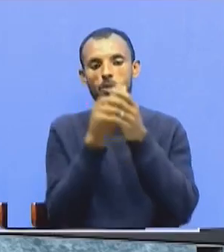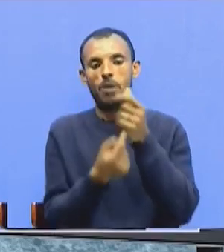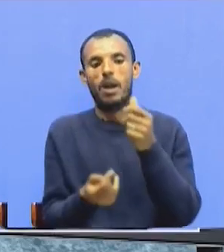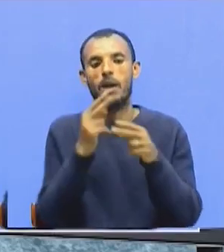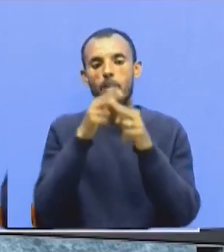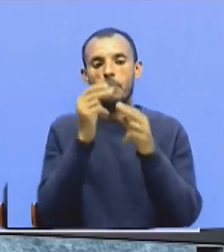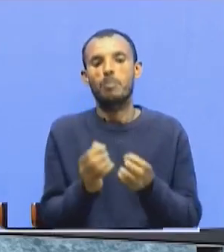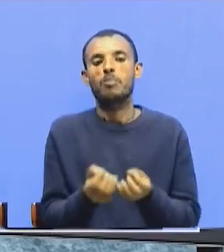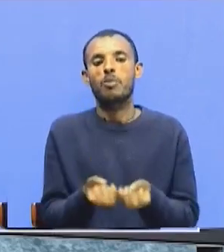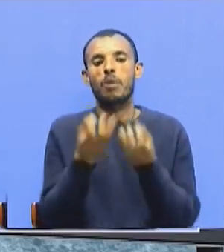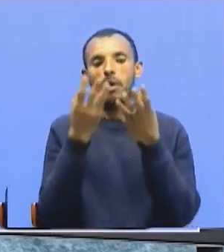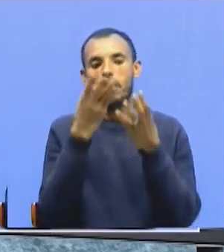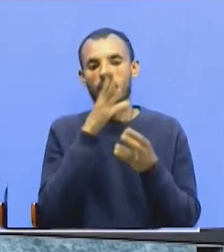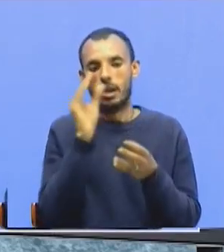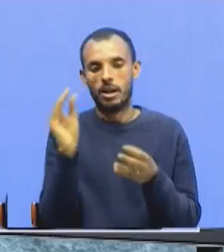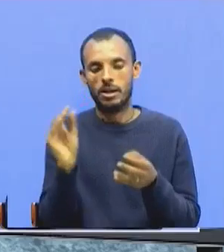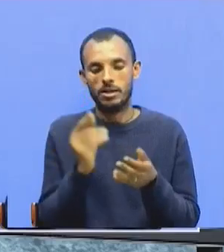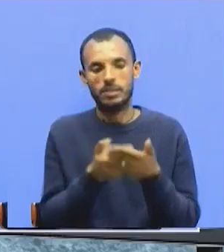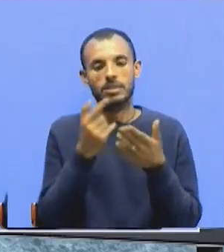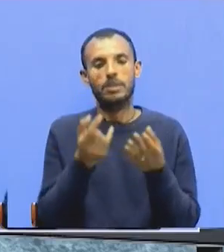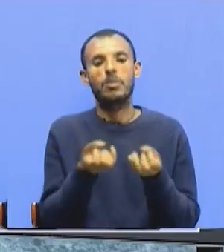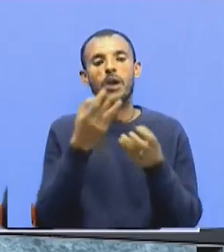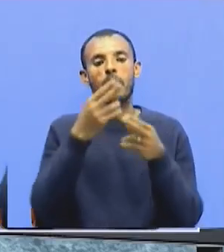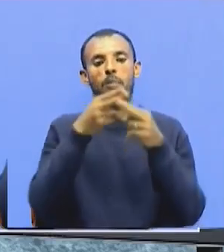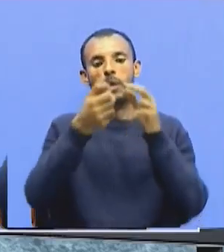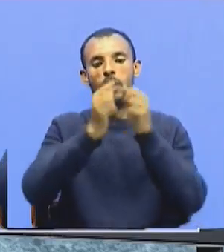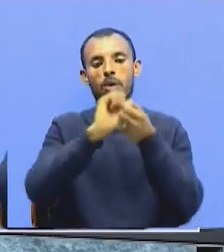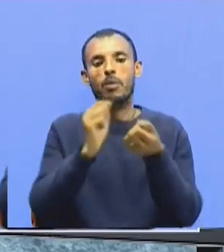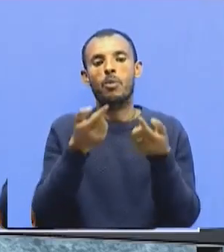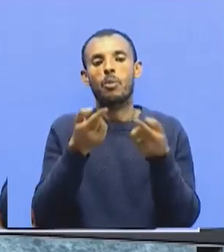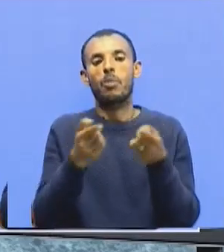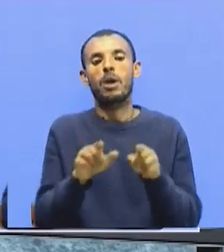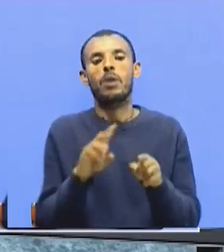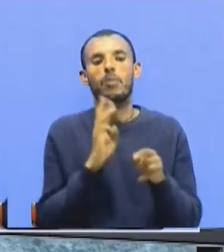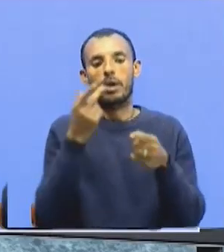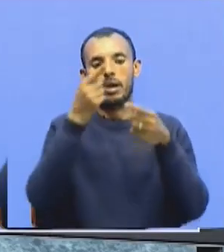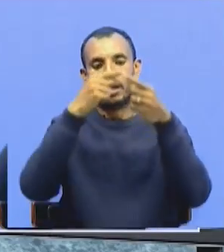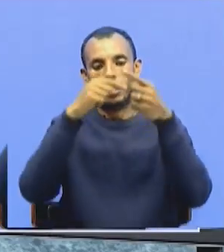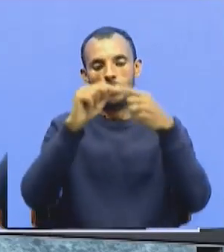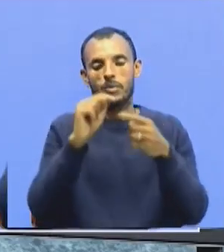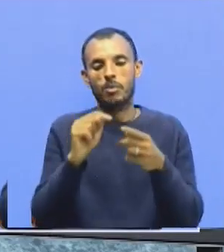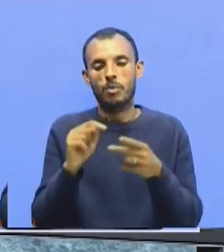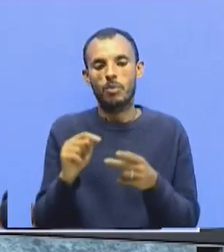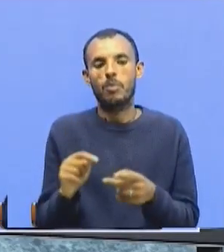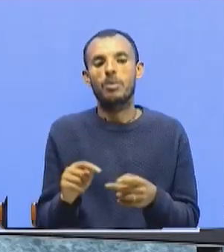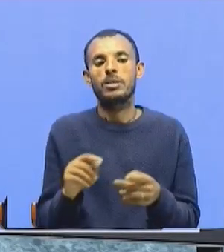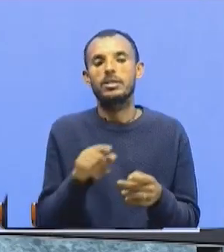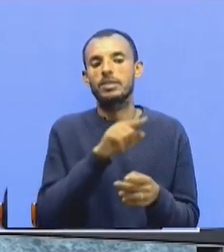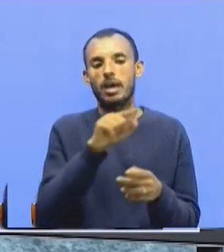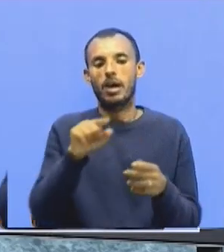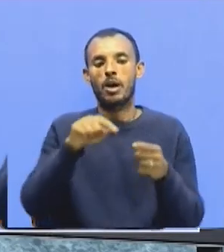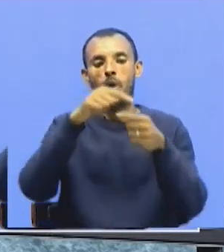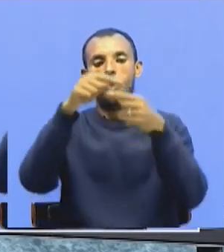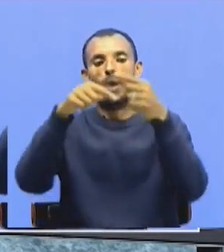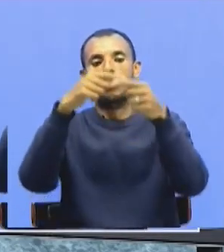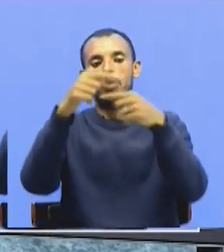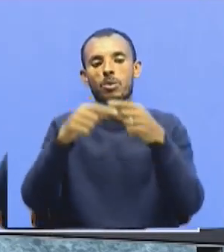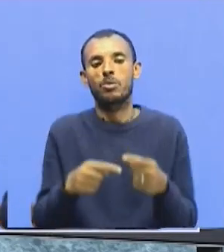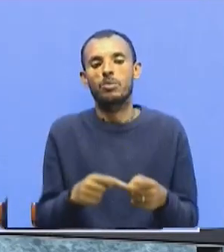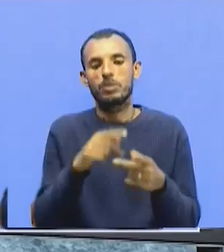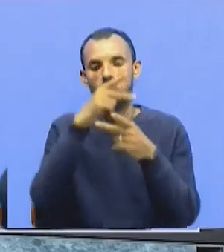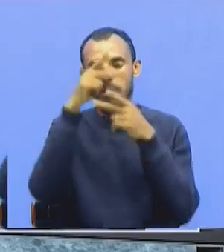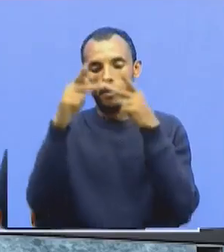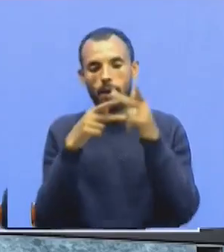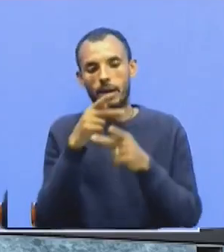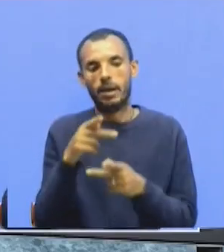pronoun. This one is plural pronoun. They went to the park. They went to the park. Question number